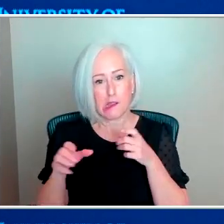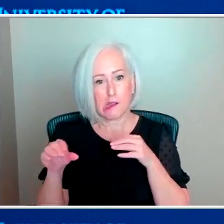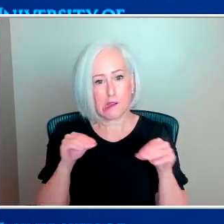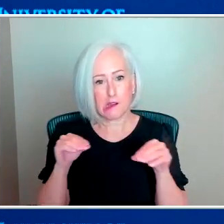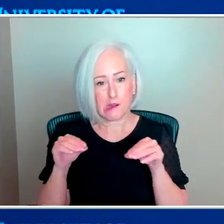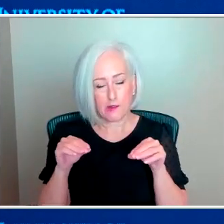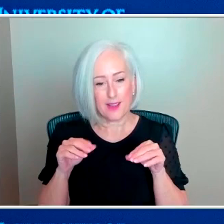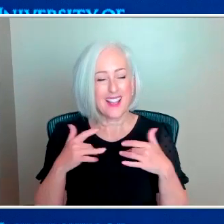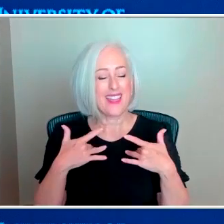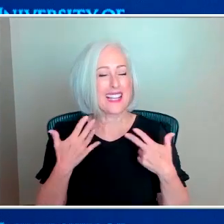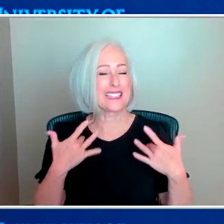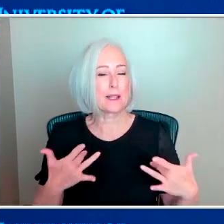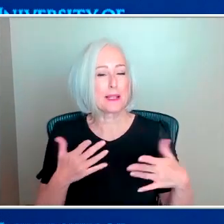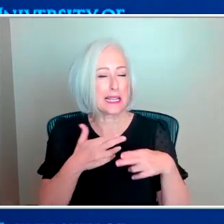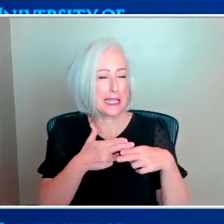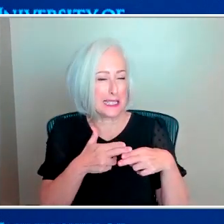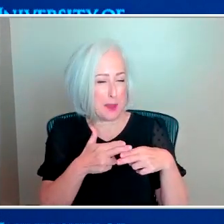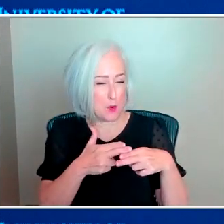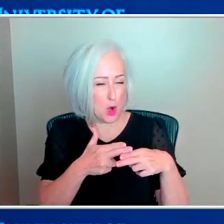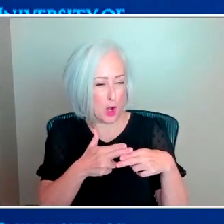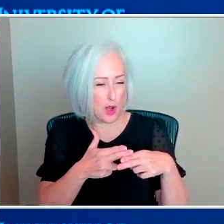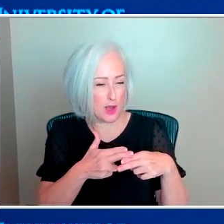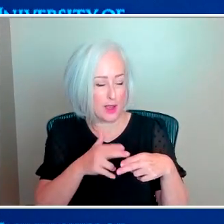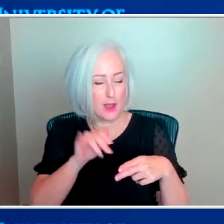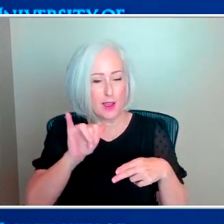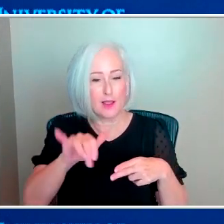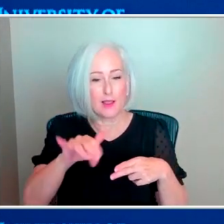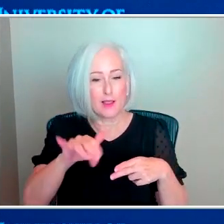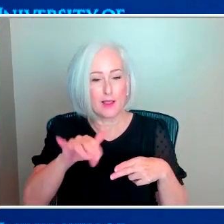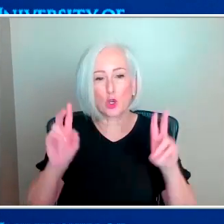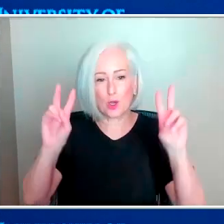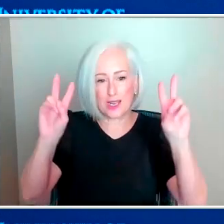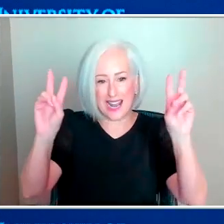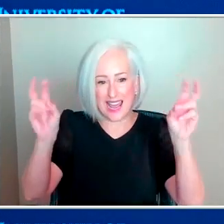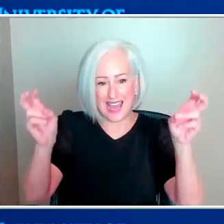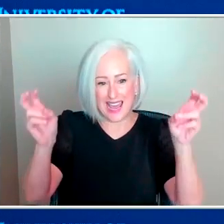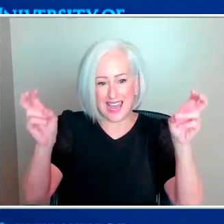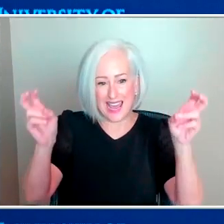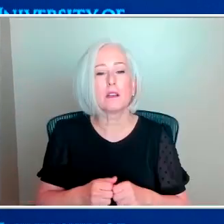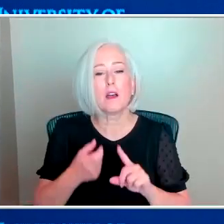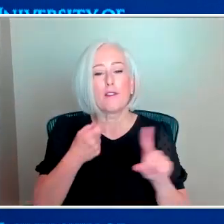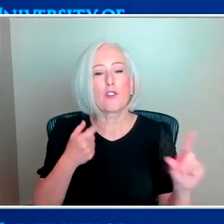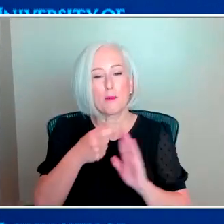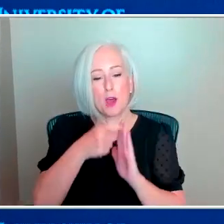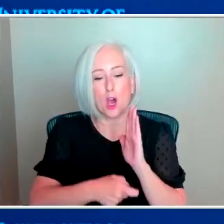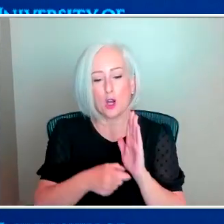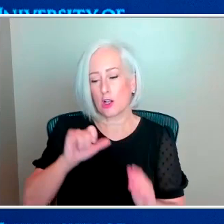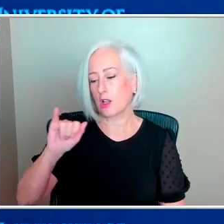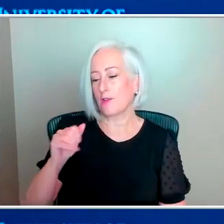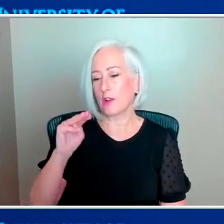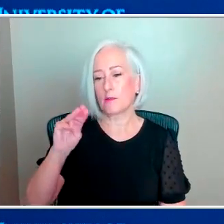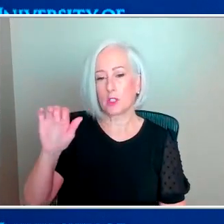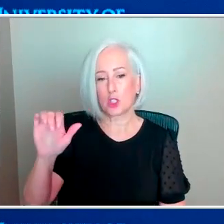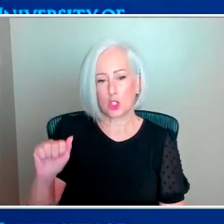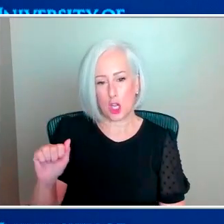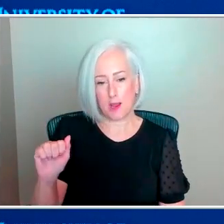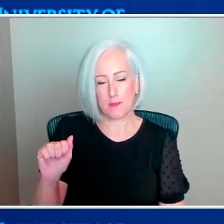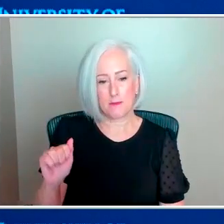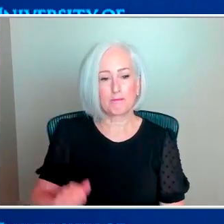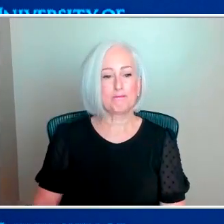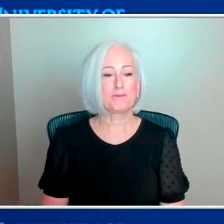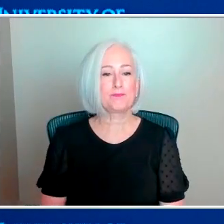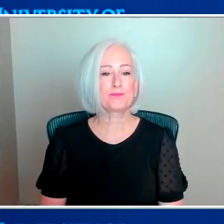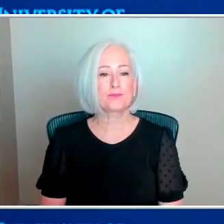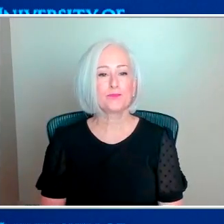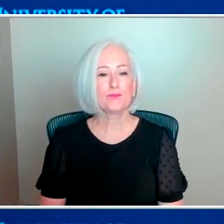temporary. Again, this was a really good headline. This was based on an article published in the JAMA network. It